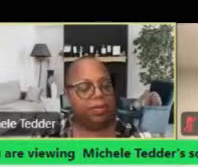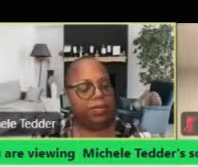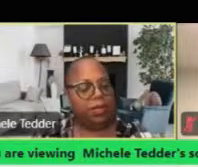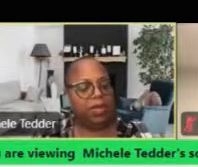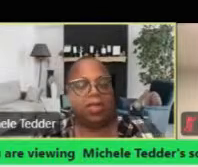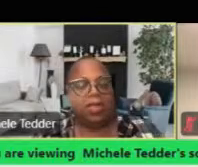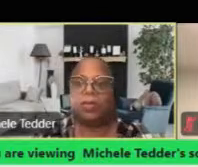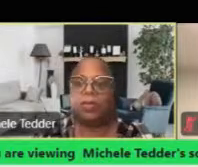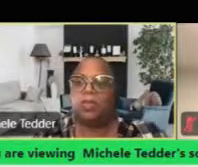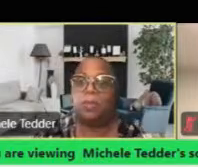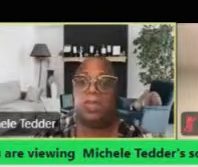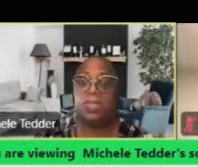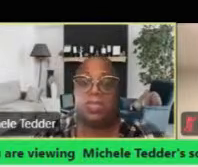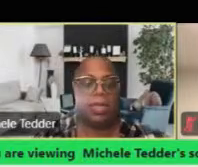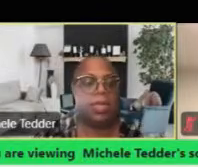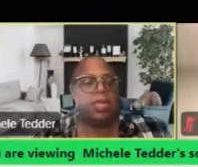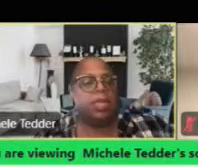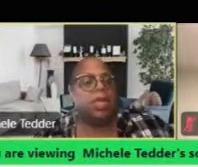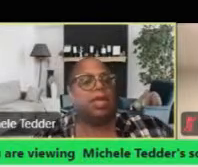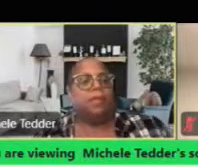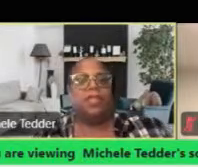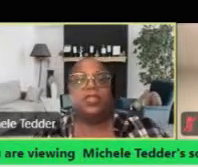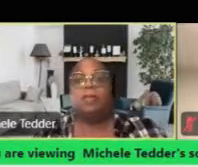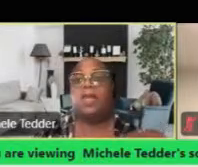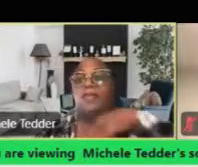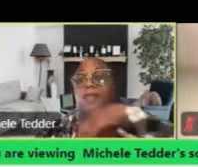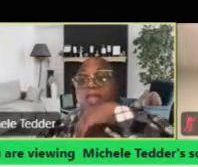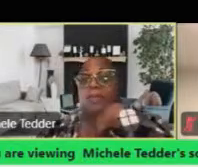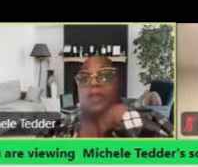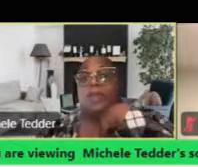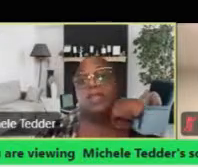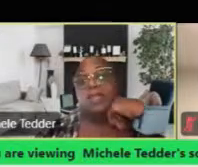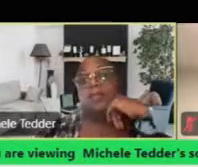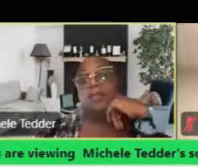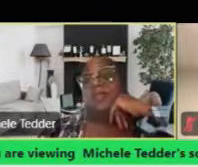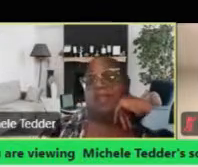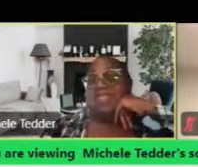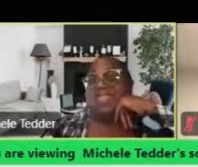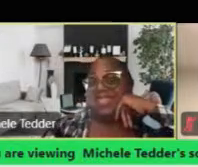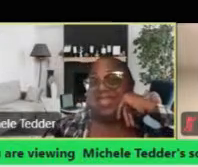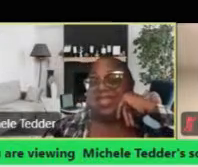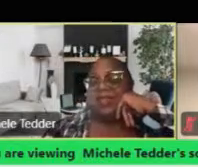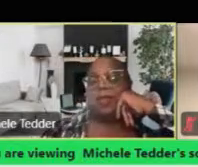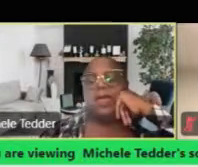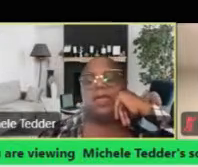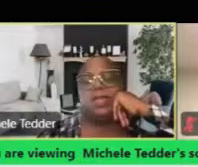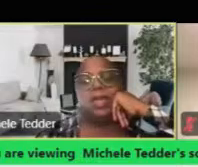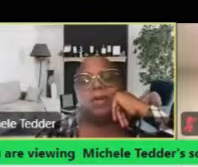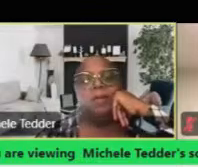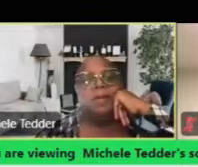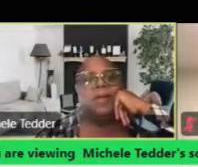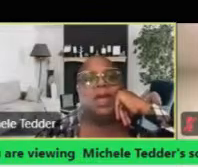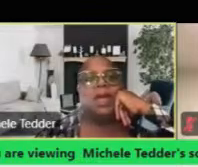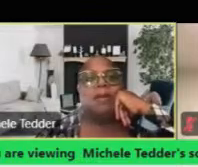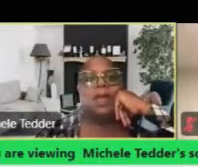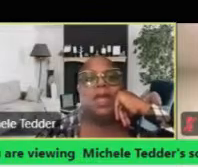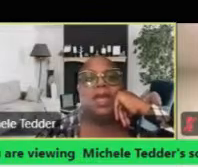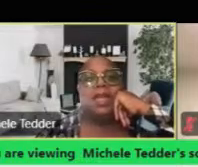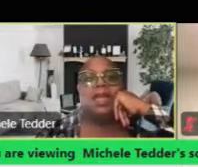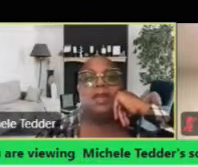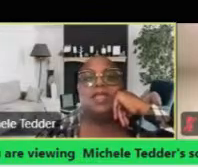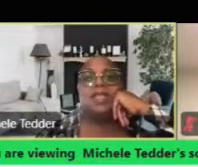advocate and subject matter expert on obesity, based on my lived experience with the disease of obesity.